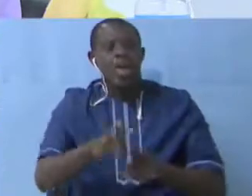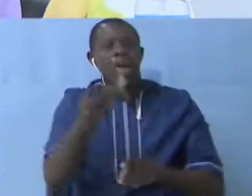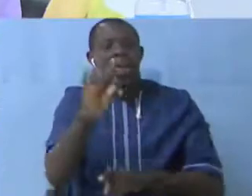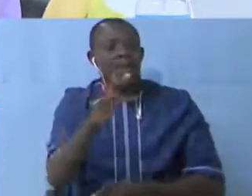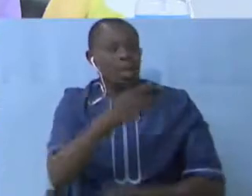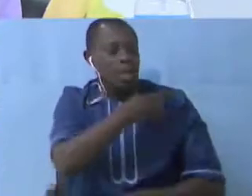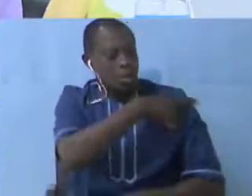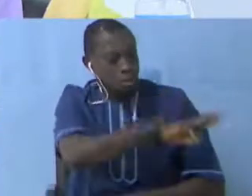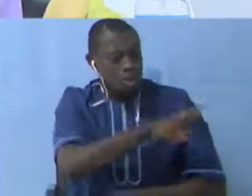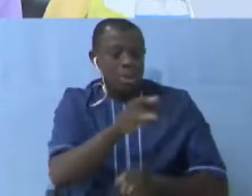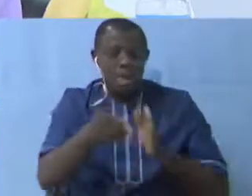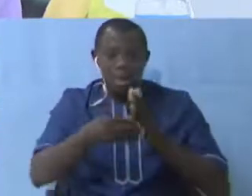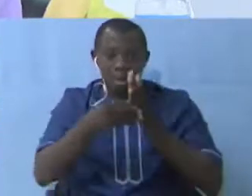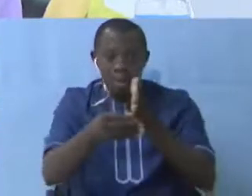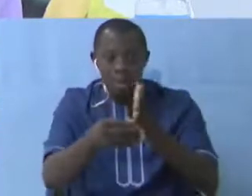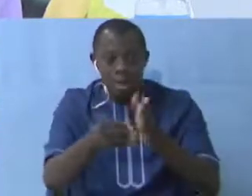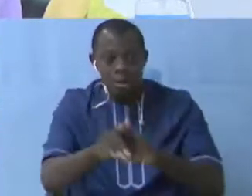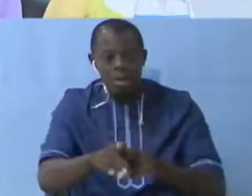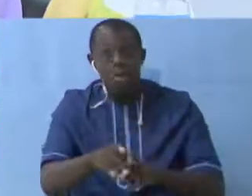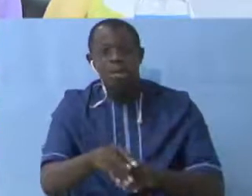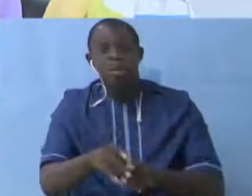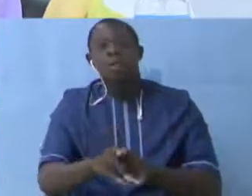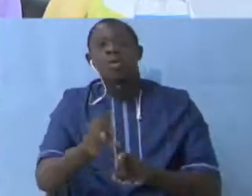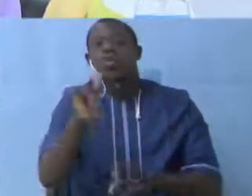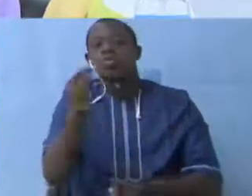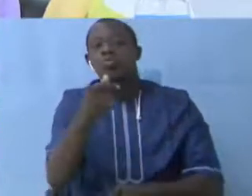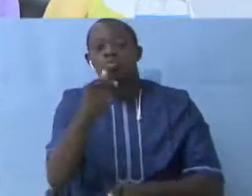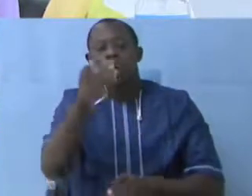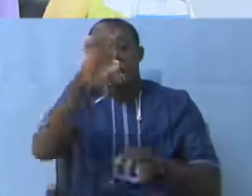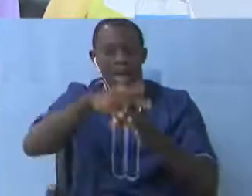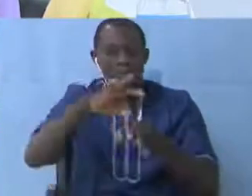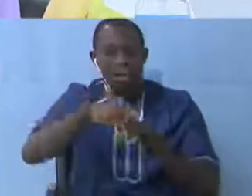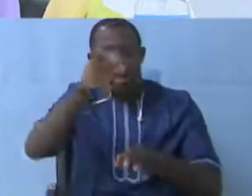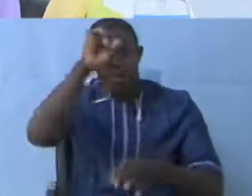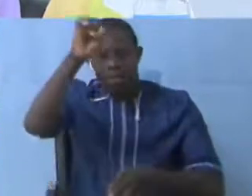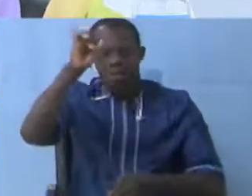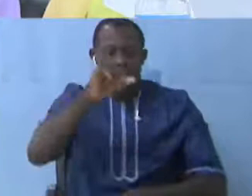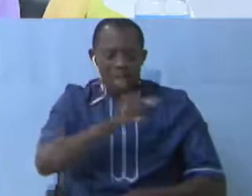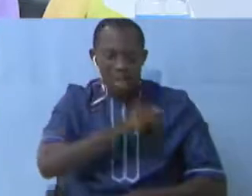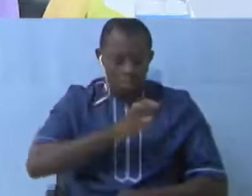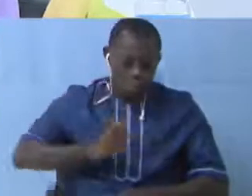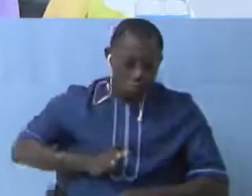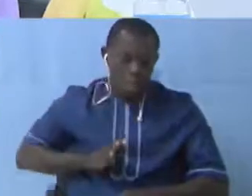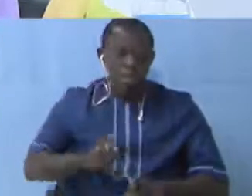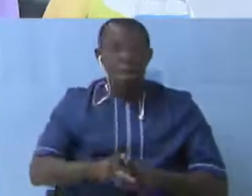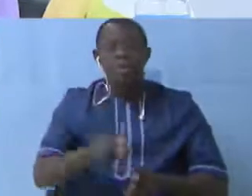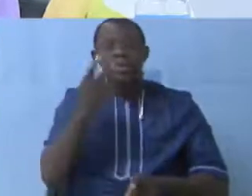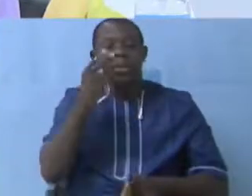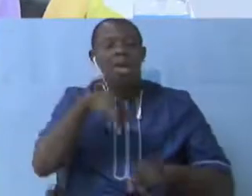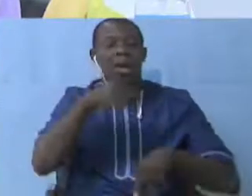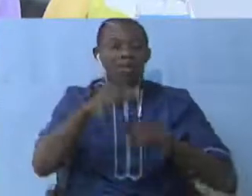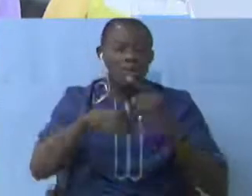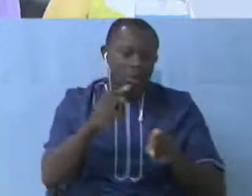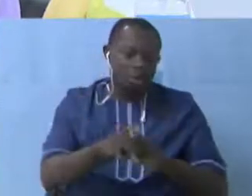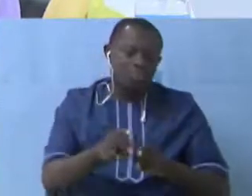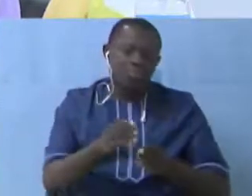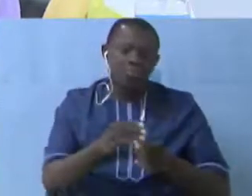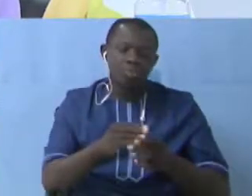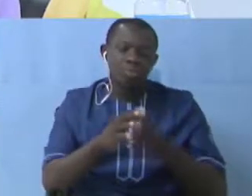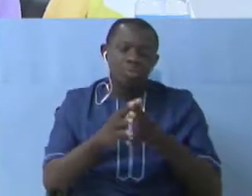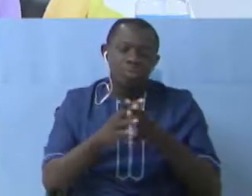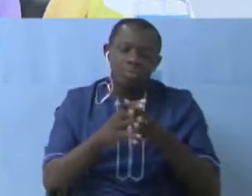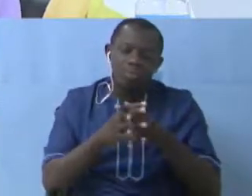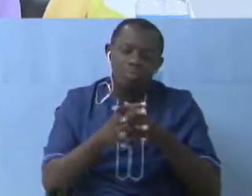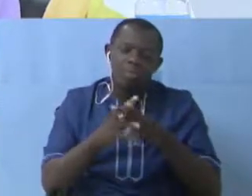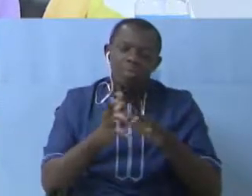religious leaders supported the newly elected president. And we've seen really a resolve across the board really